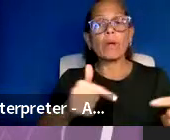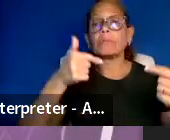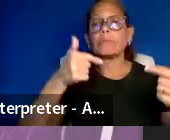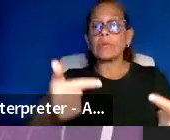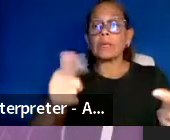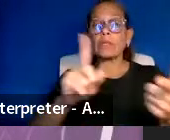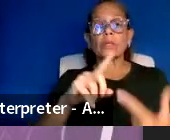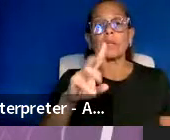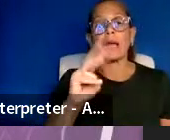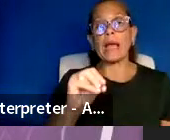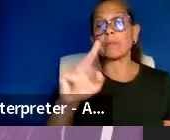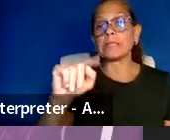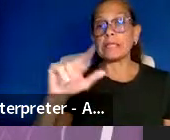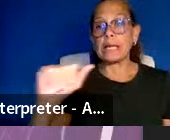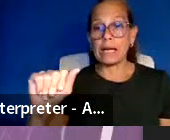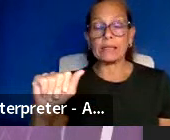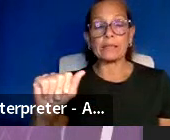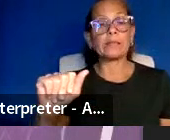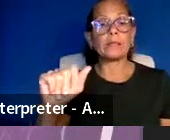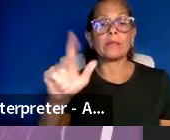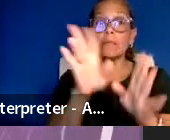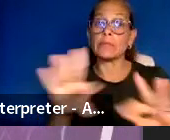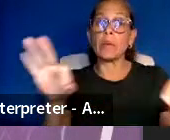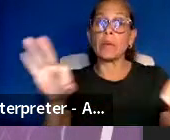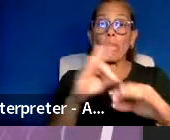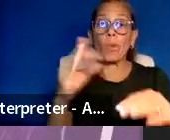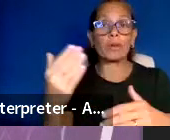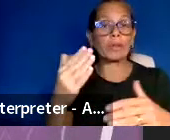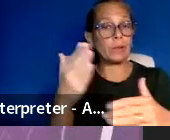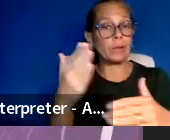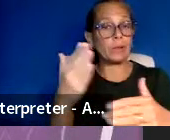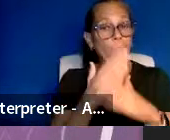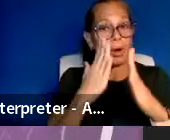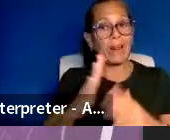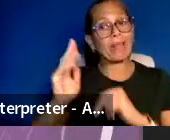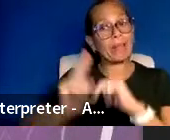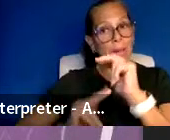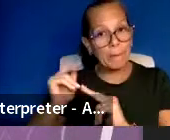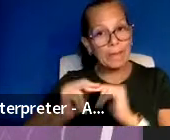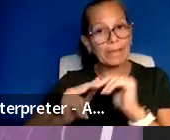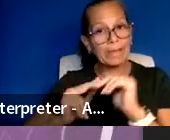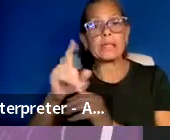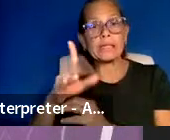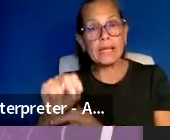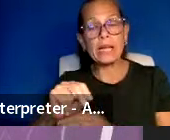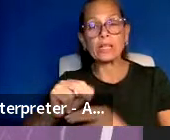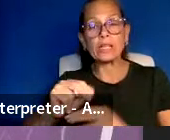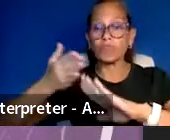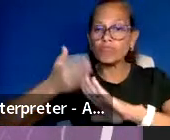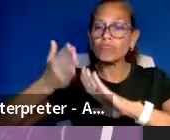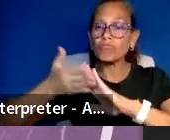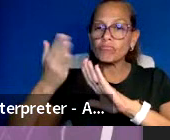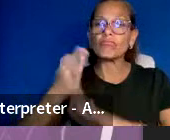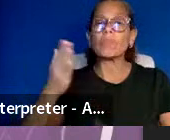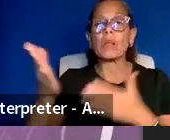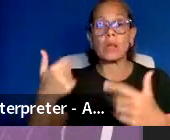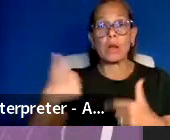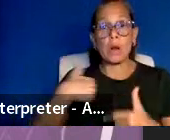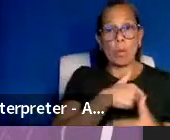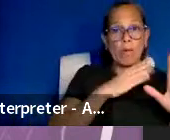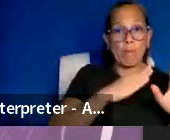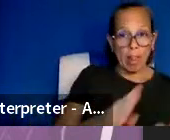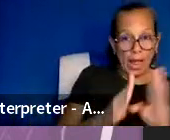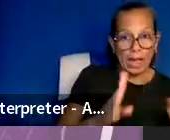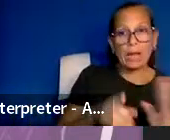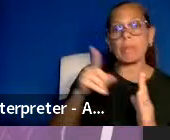the MTA. The MTA has been an important partner. They'll build the stations and operate the service, and they really have looked to us to do the planning work around the